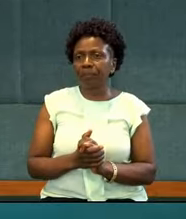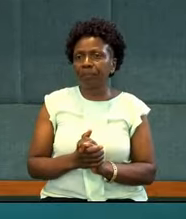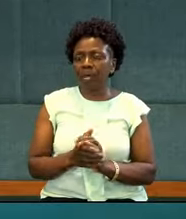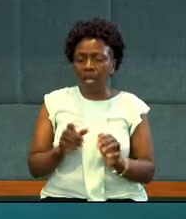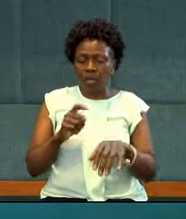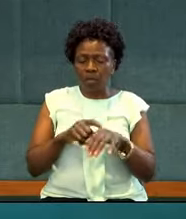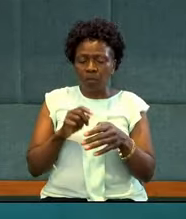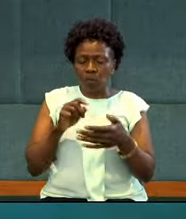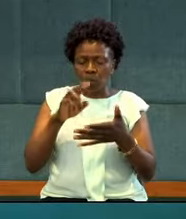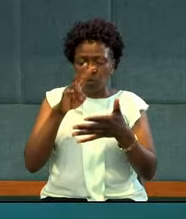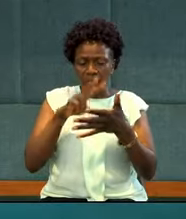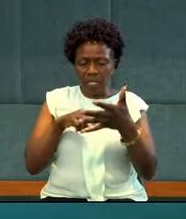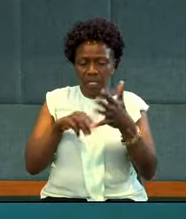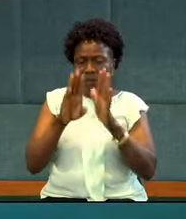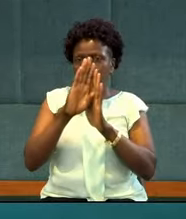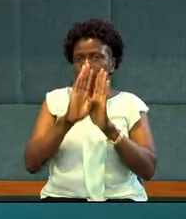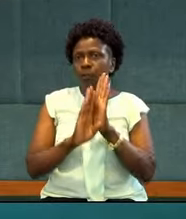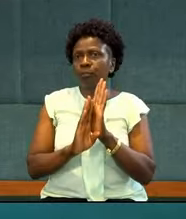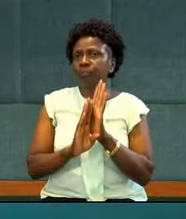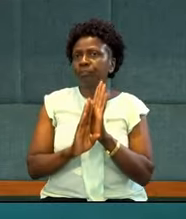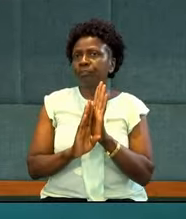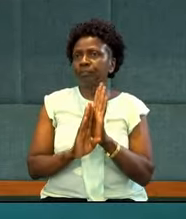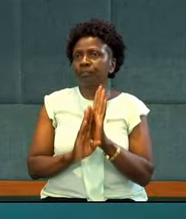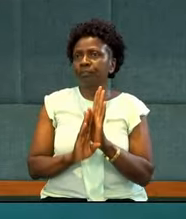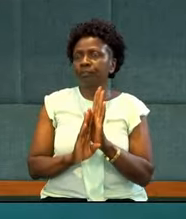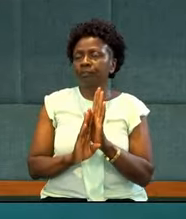When you read the Bible,